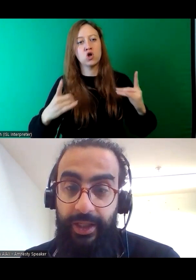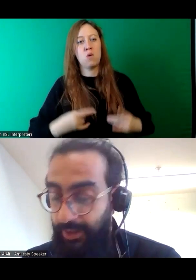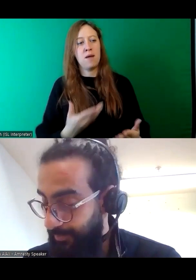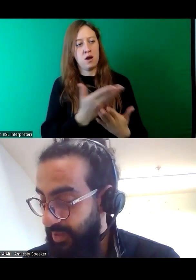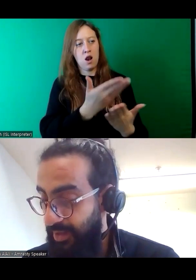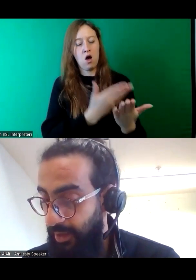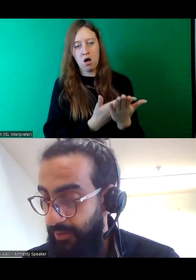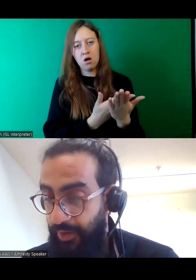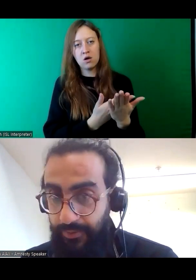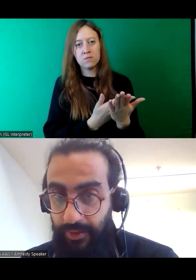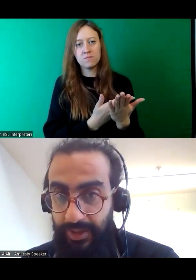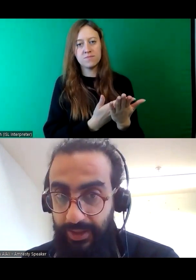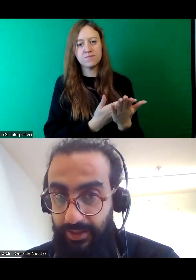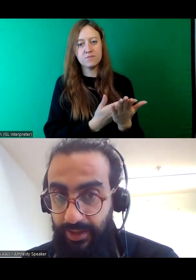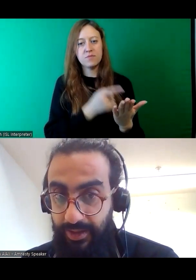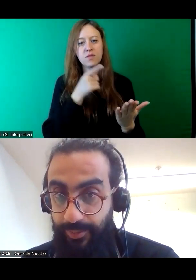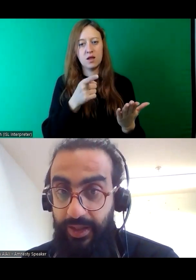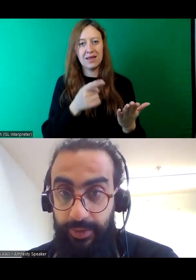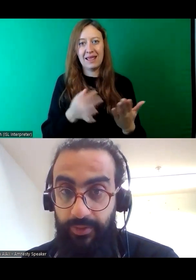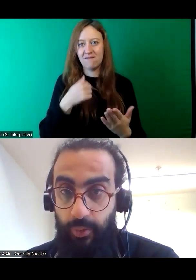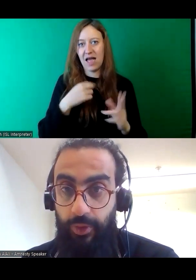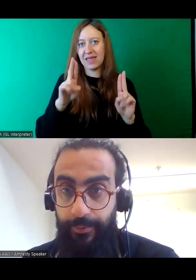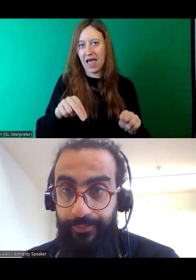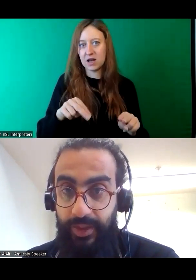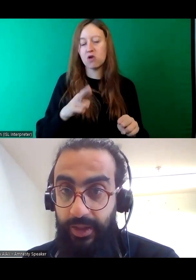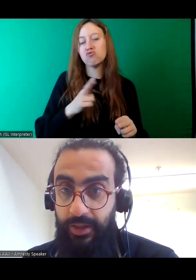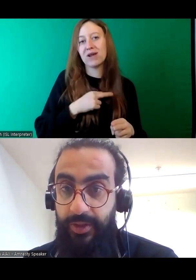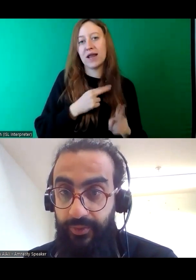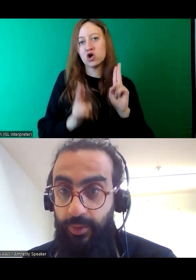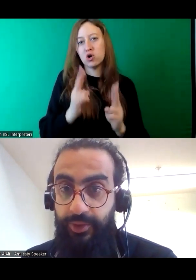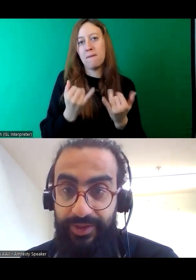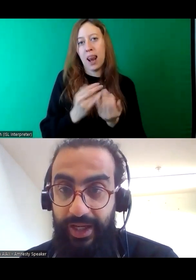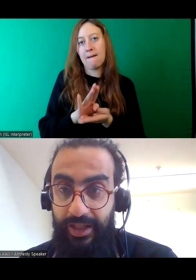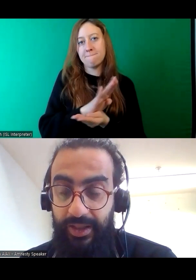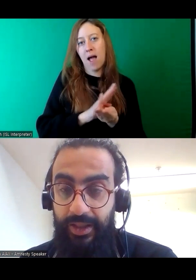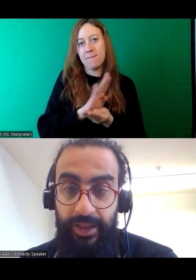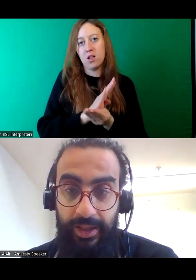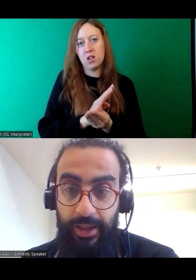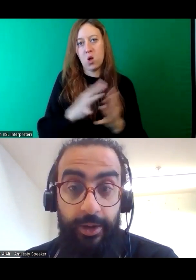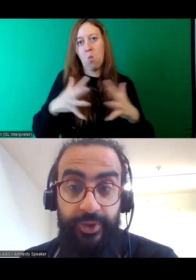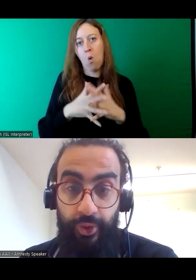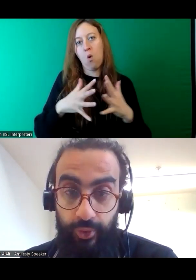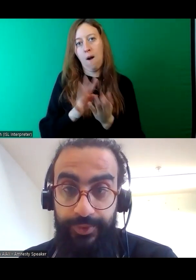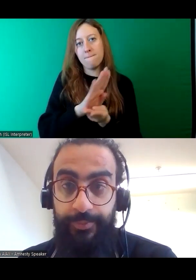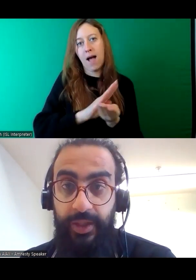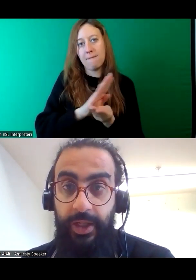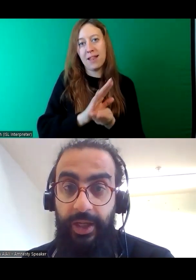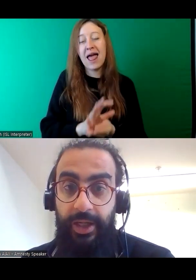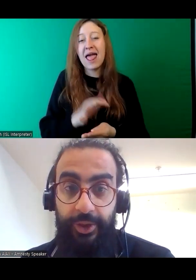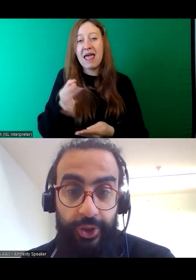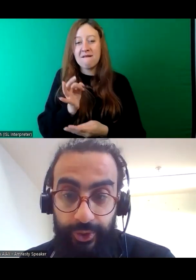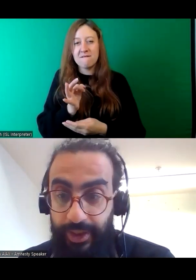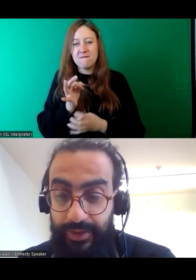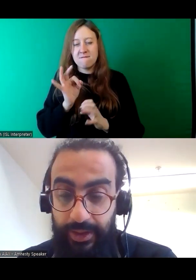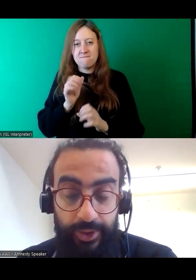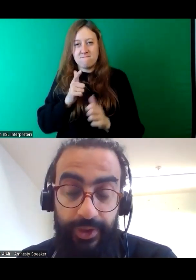be like, if I may say this, like the Bible of the war. Even if you want to attack armed groups,